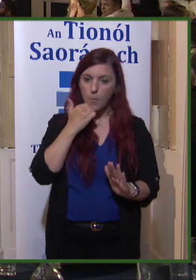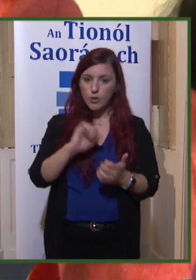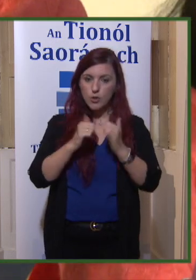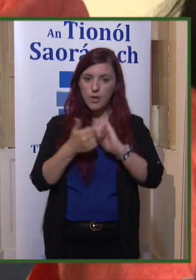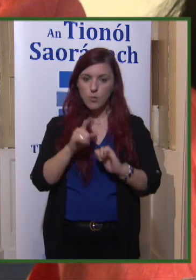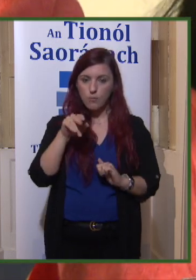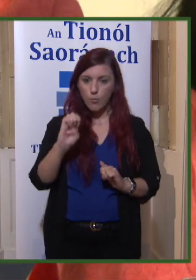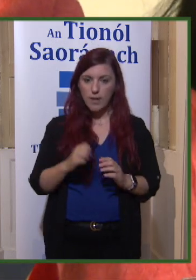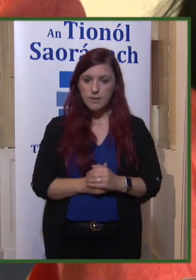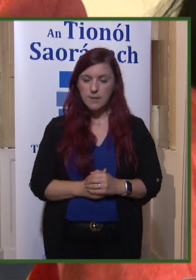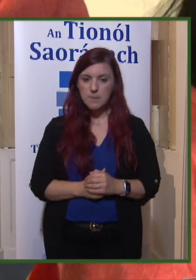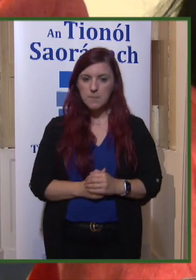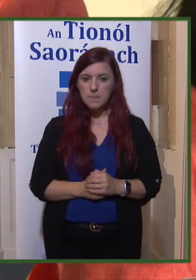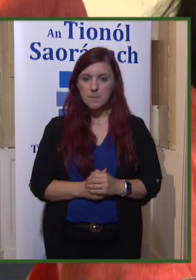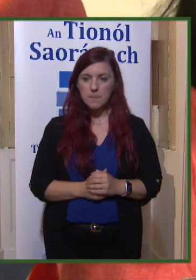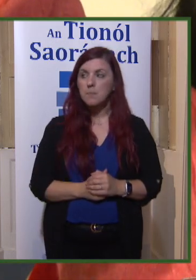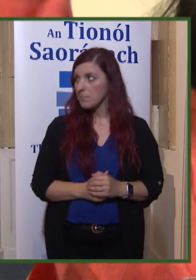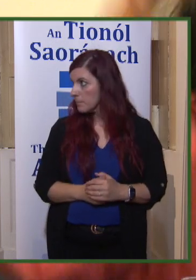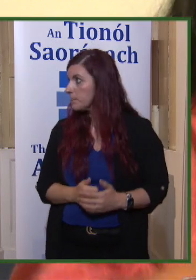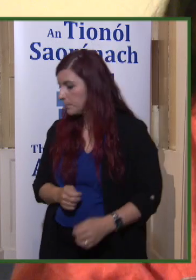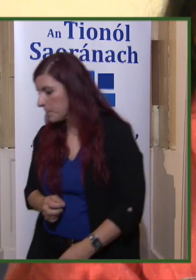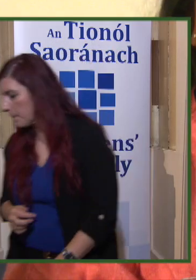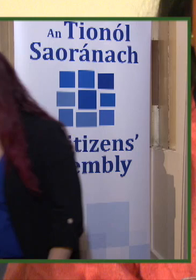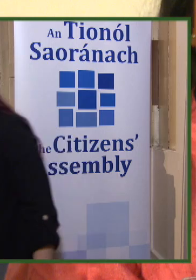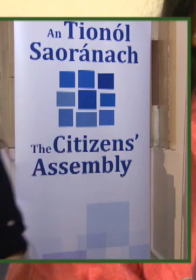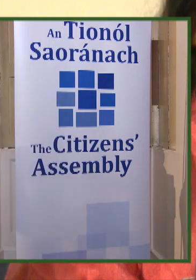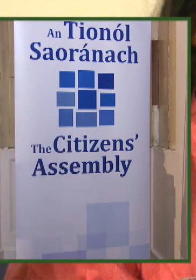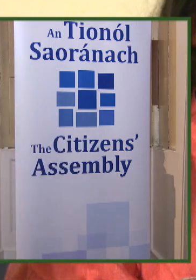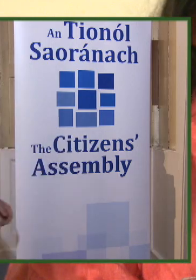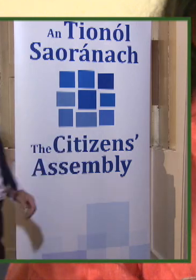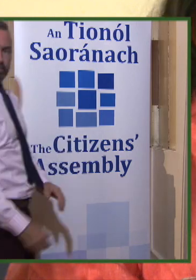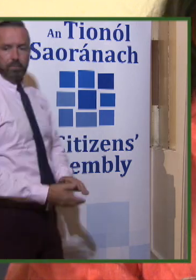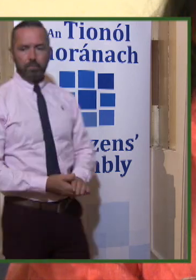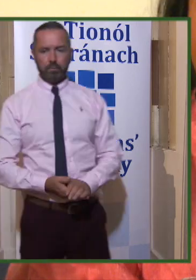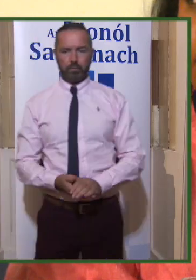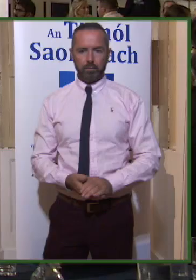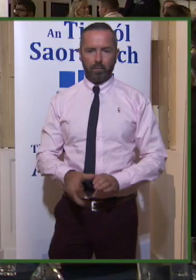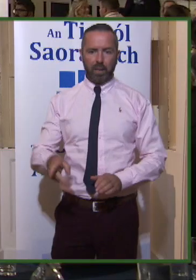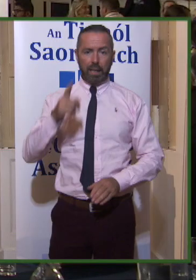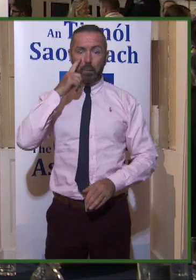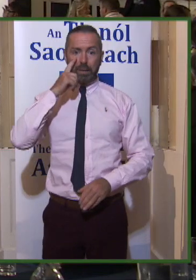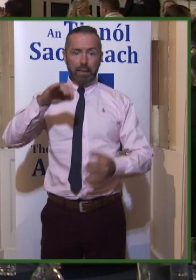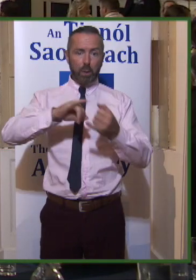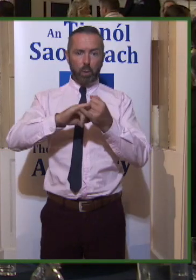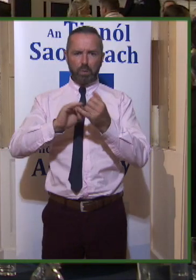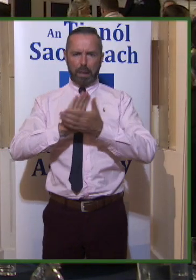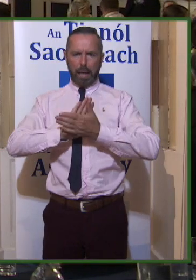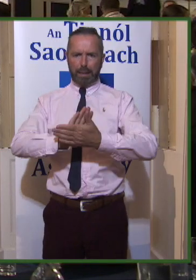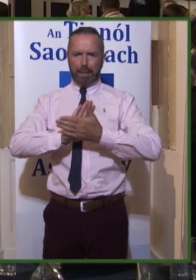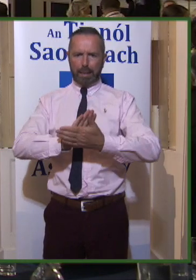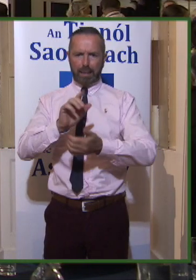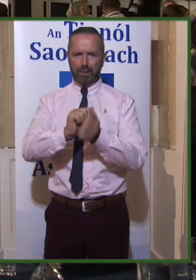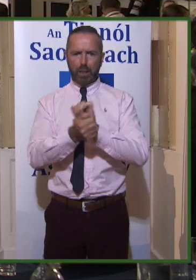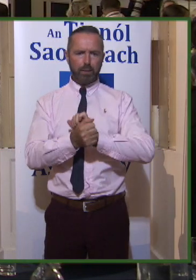I'm looking against maybe against that change. We've 1, 2 against.